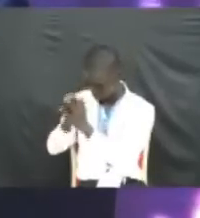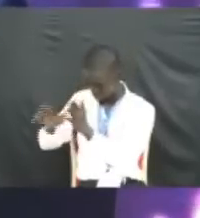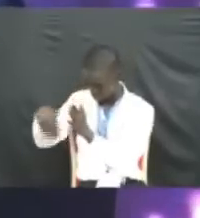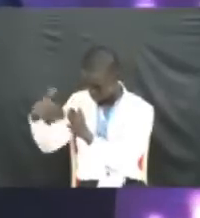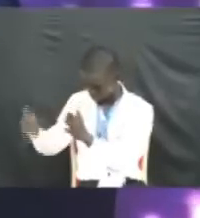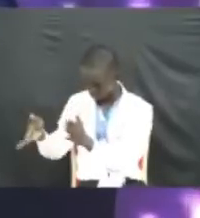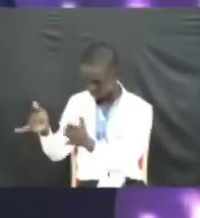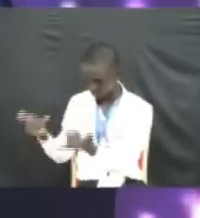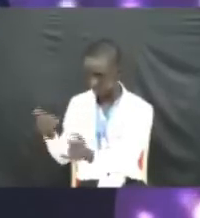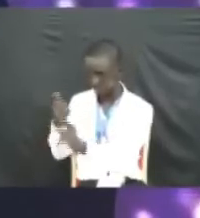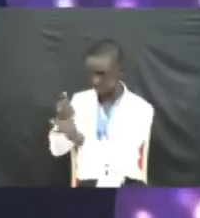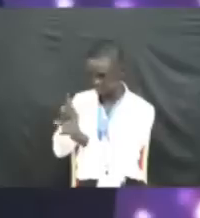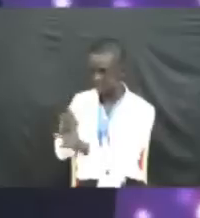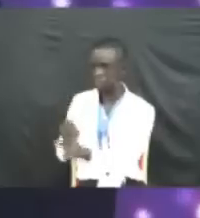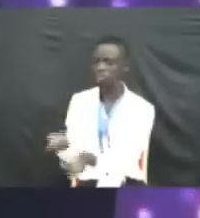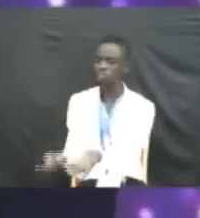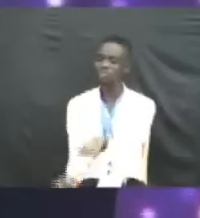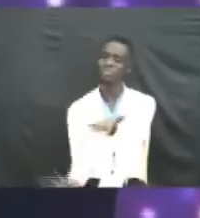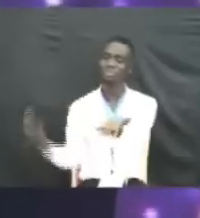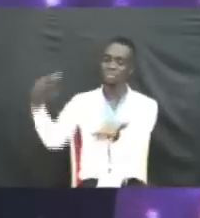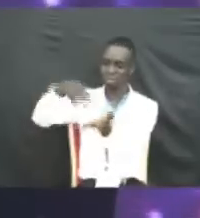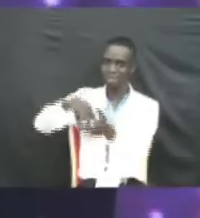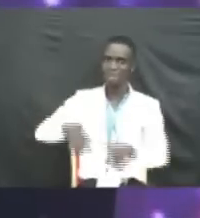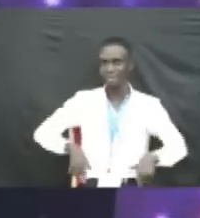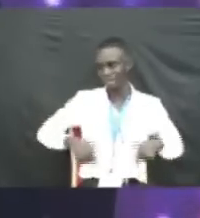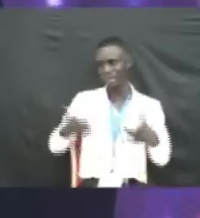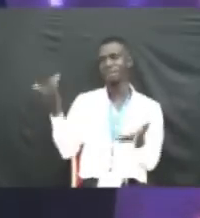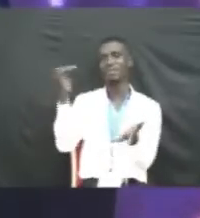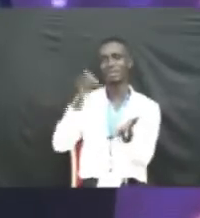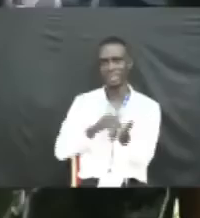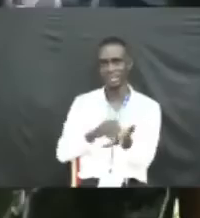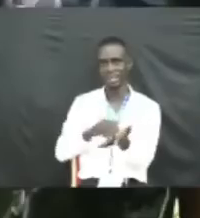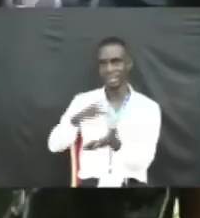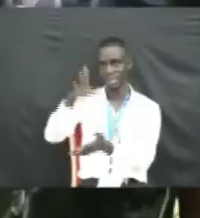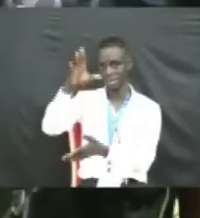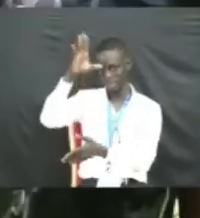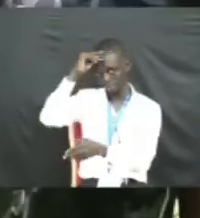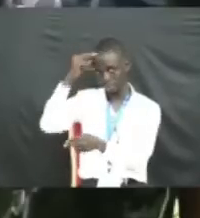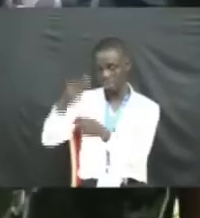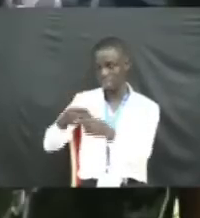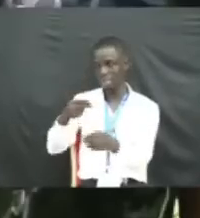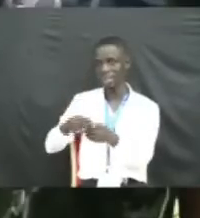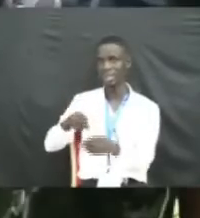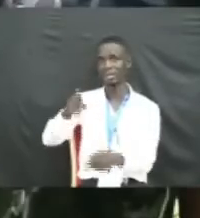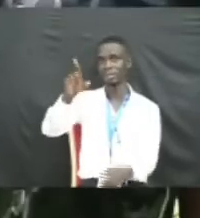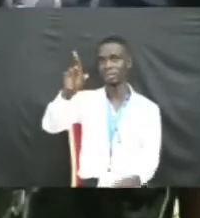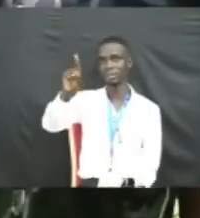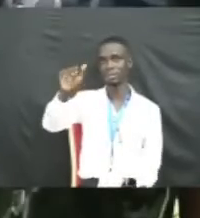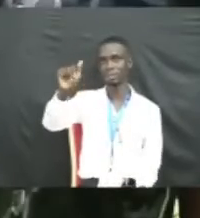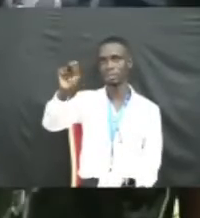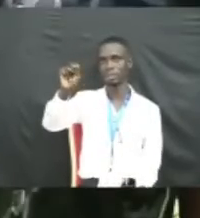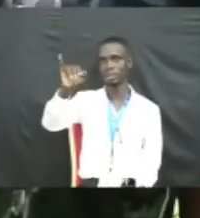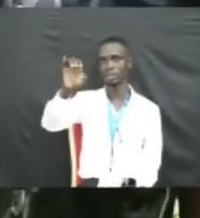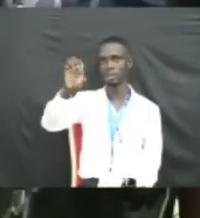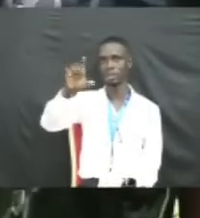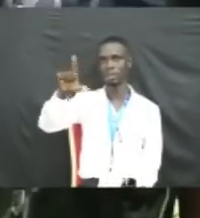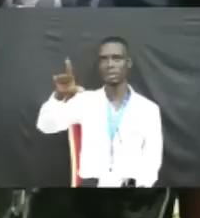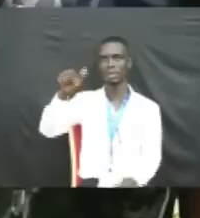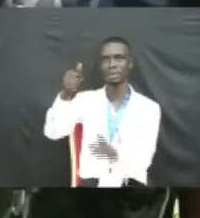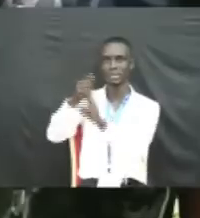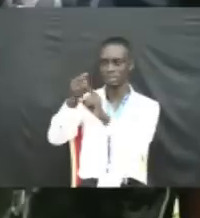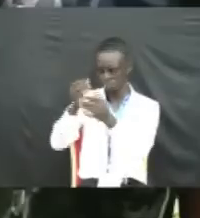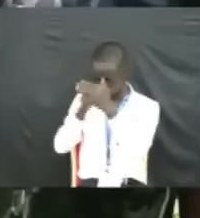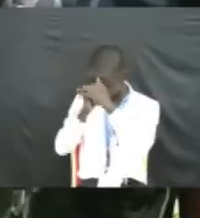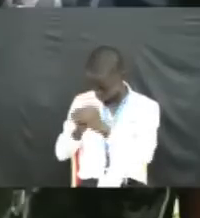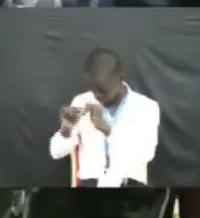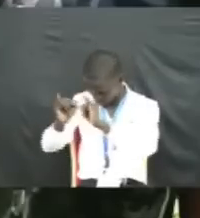Daniel Quu Cabri of the Amenya community, an idol worshipper was declared dead